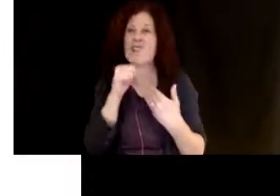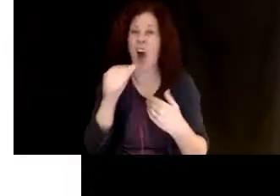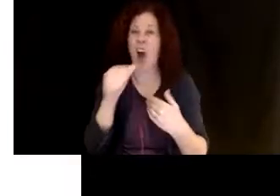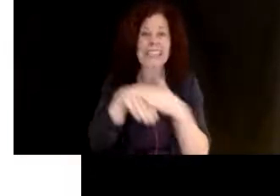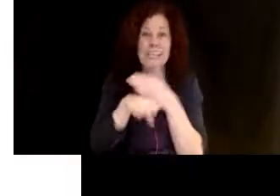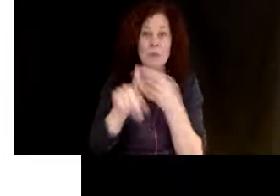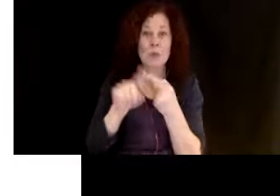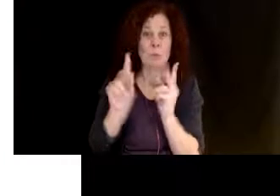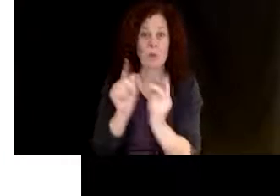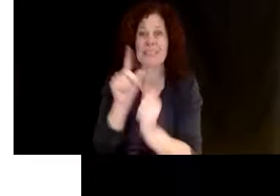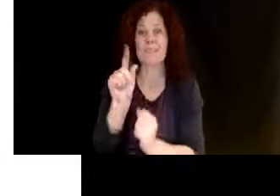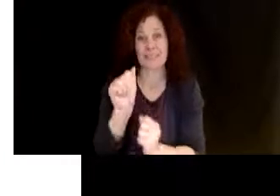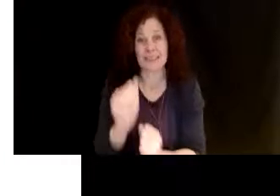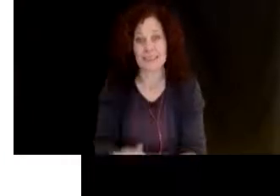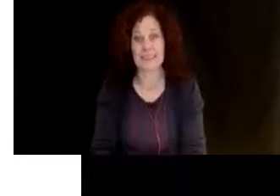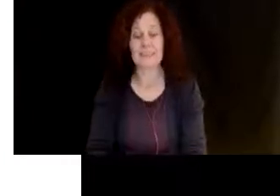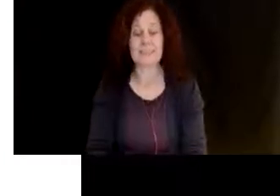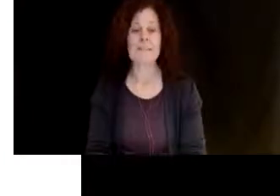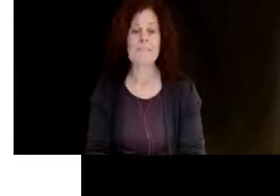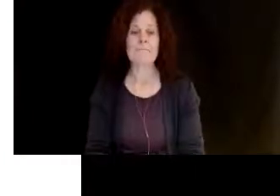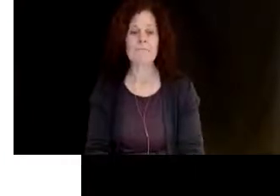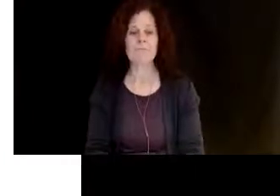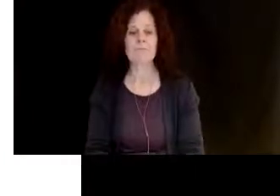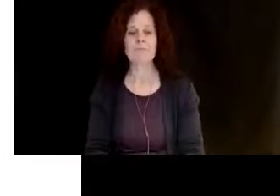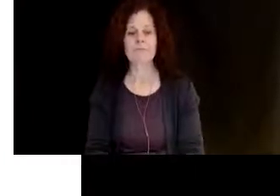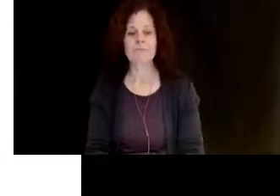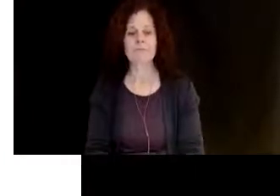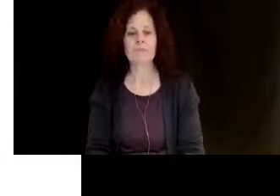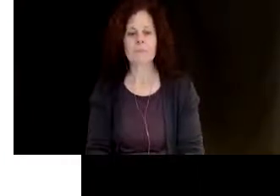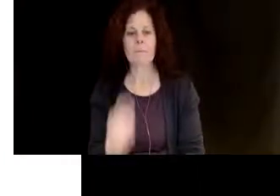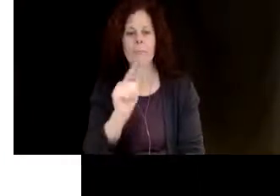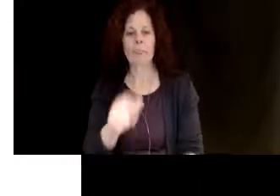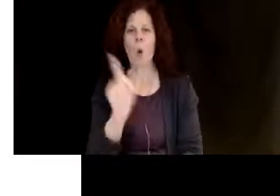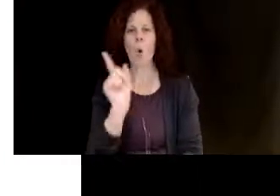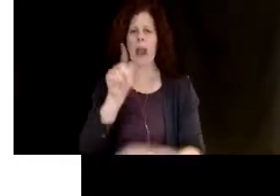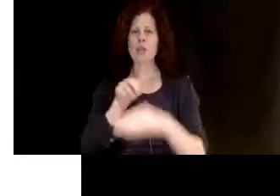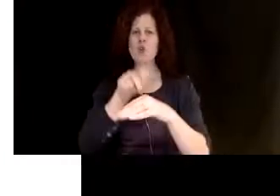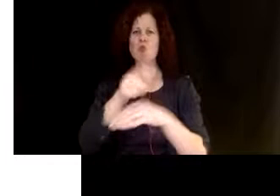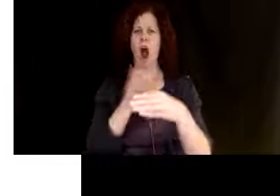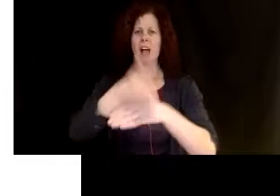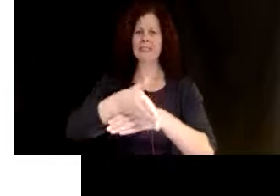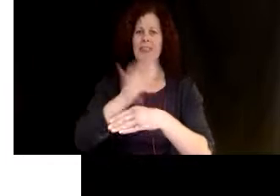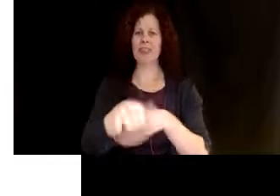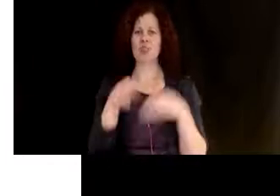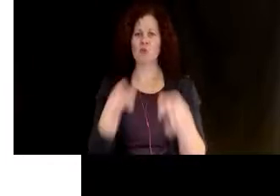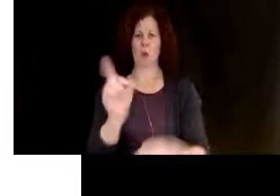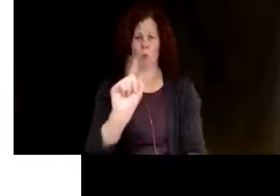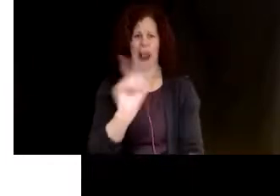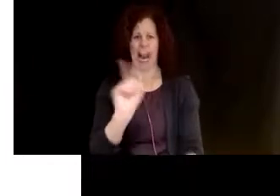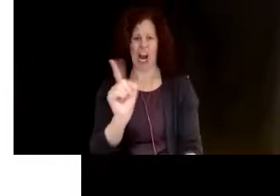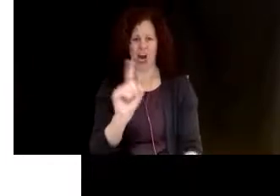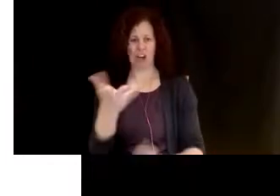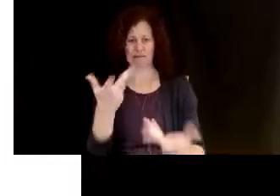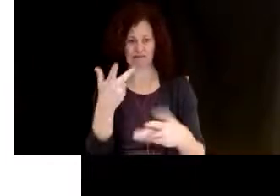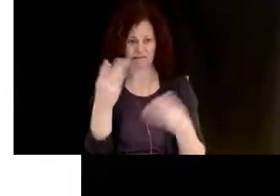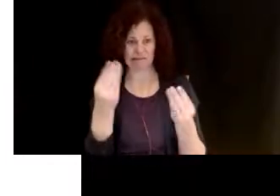Crossings in the region often were unlabeled or had worn out markings. The image on this slide is of